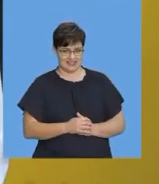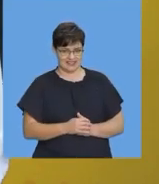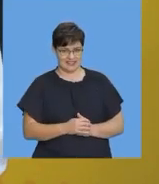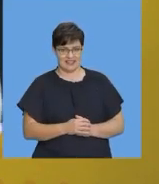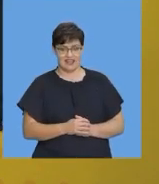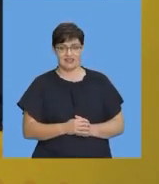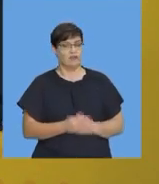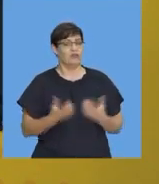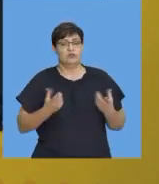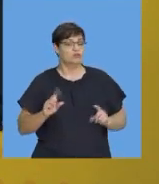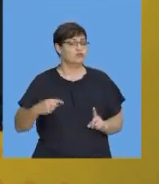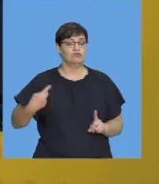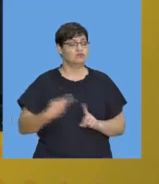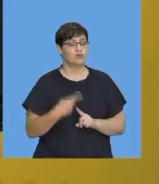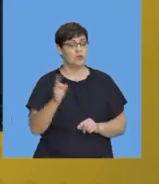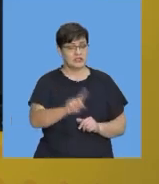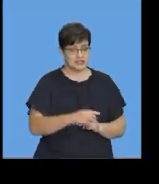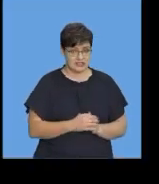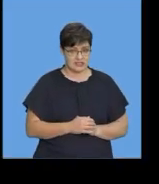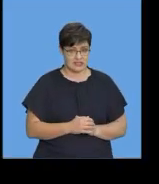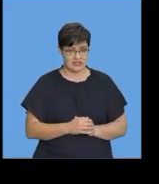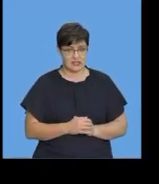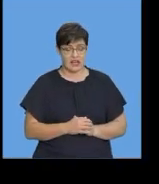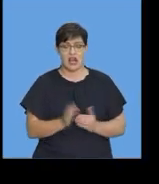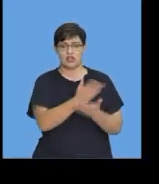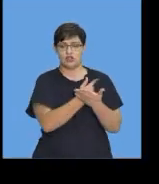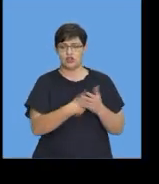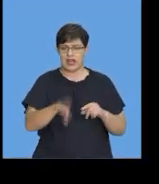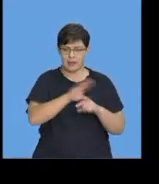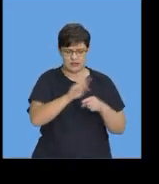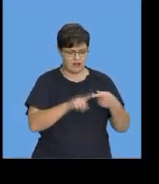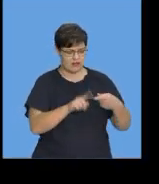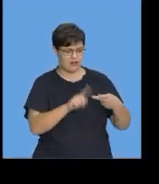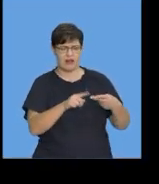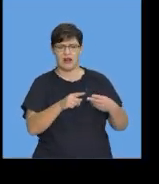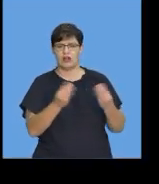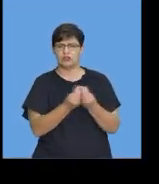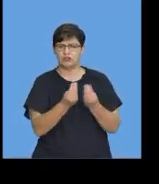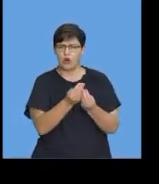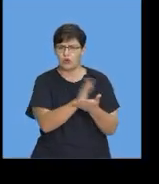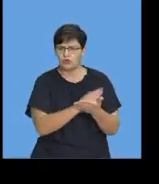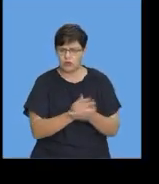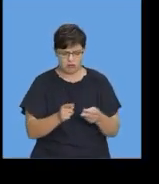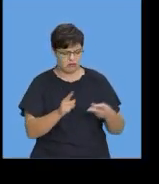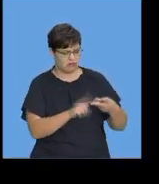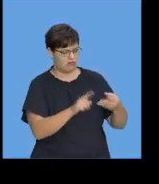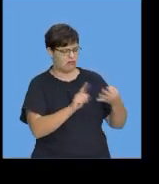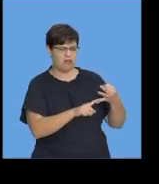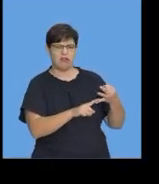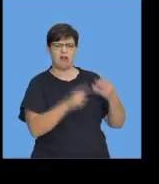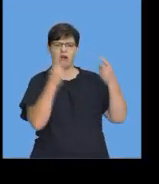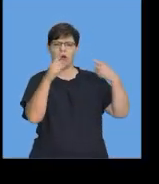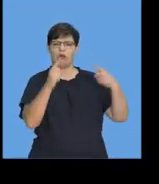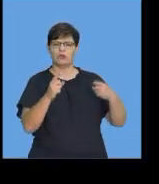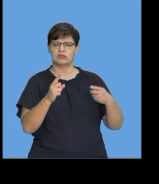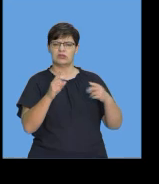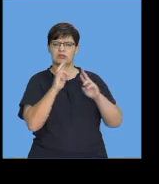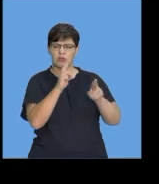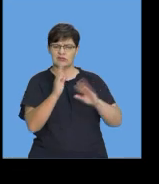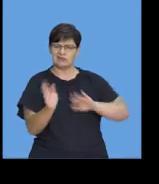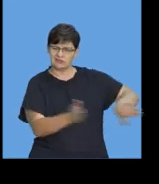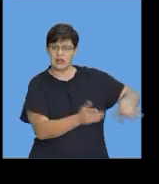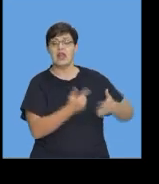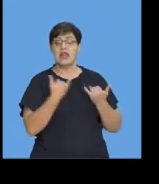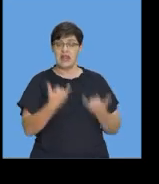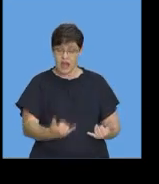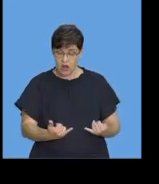Right, guys, what have we done so far? We've done the share capital, we've done stock control, we've done audit reports. Now we're looking at corporate